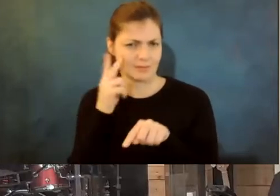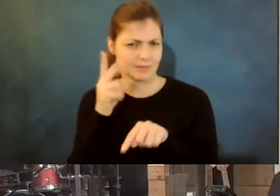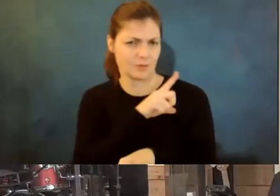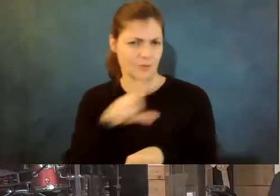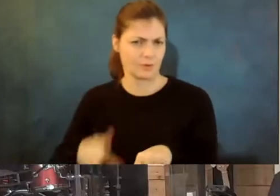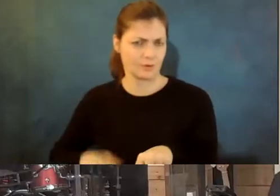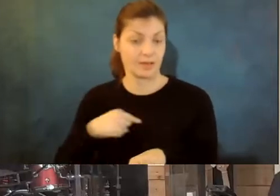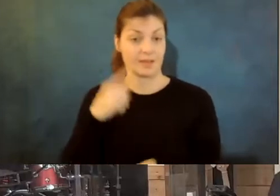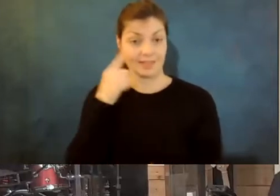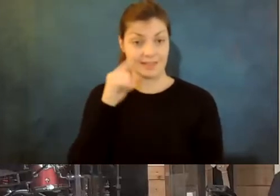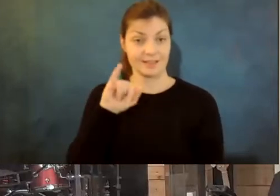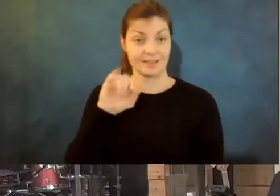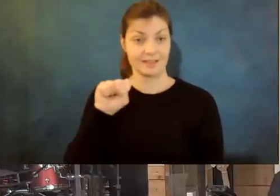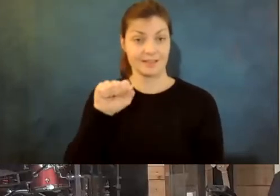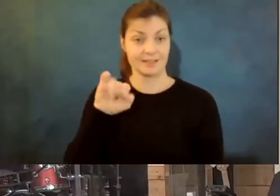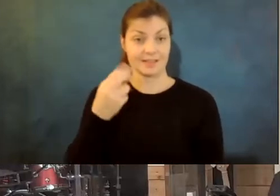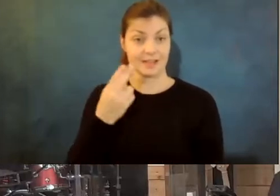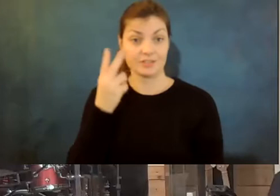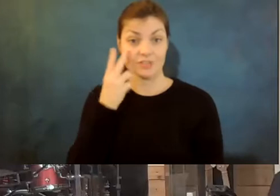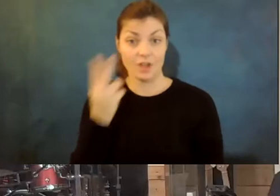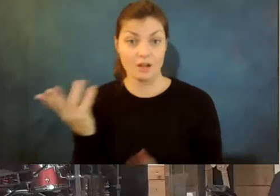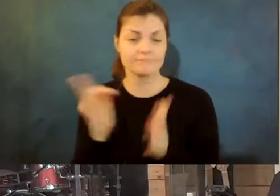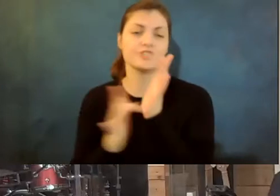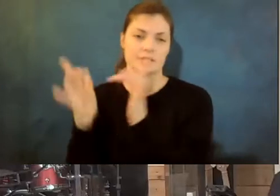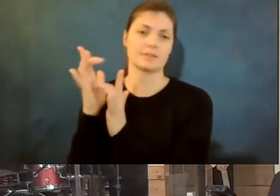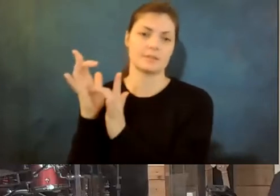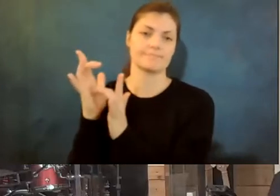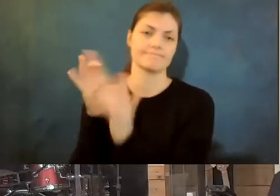I'll tell you what I think. I think he saw Jesus Christ.